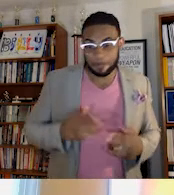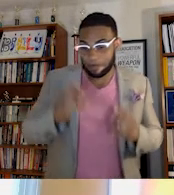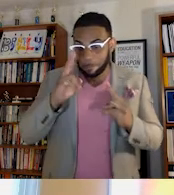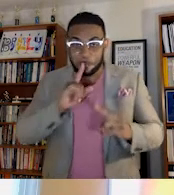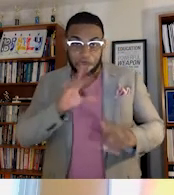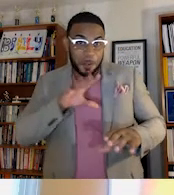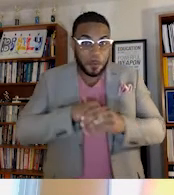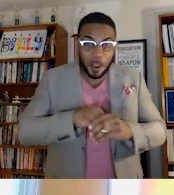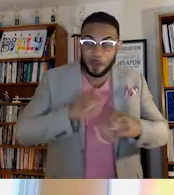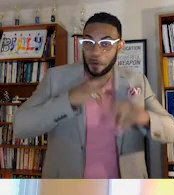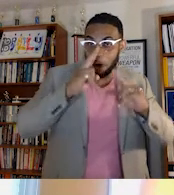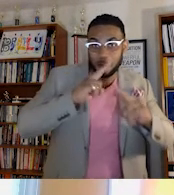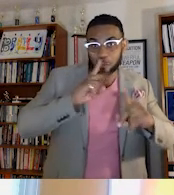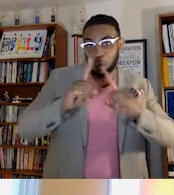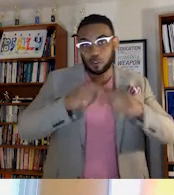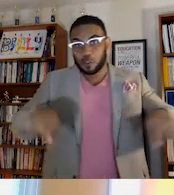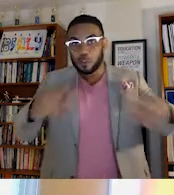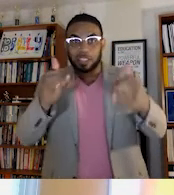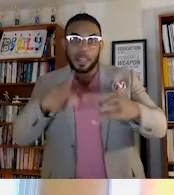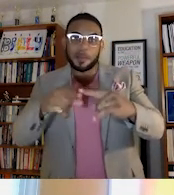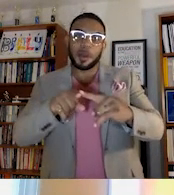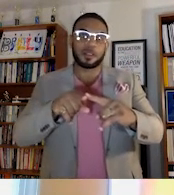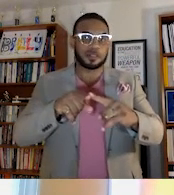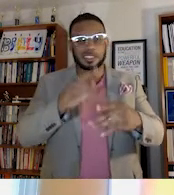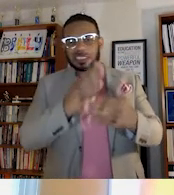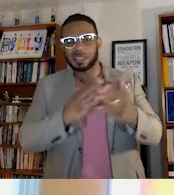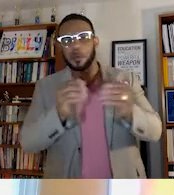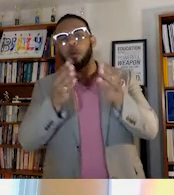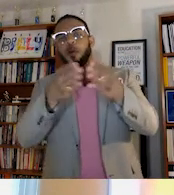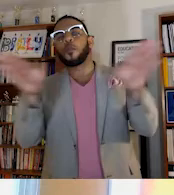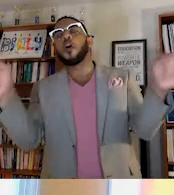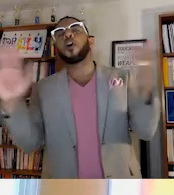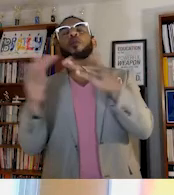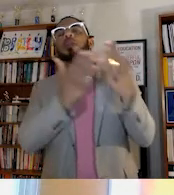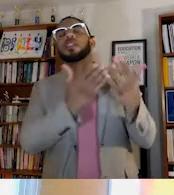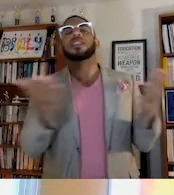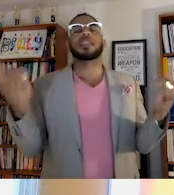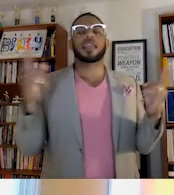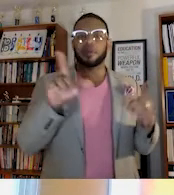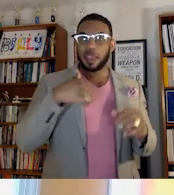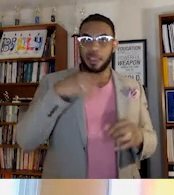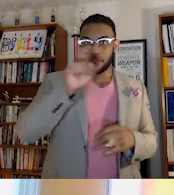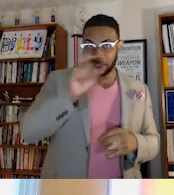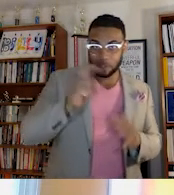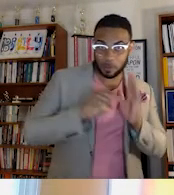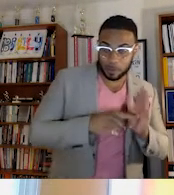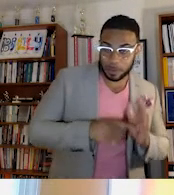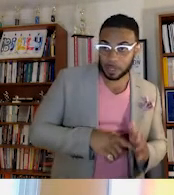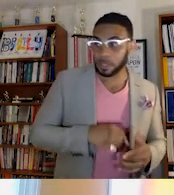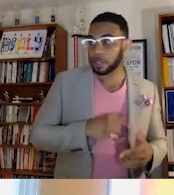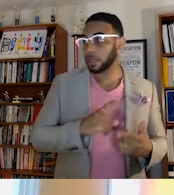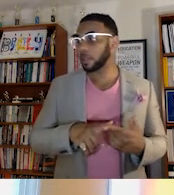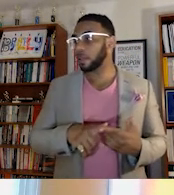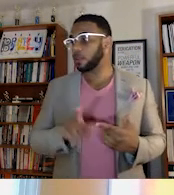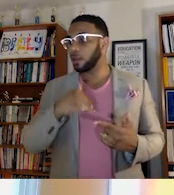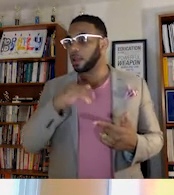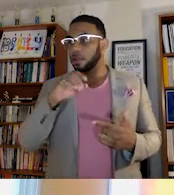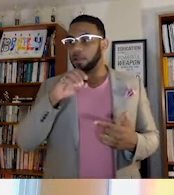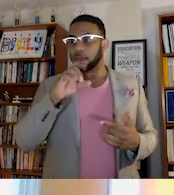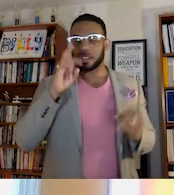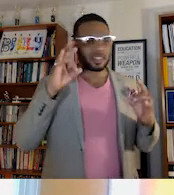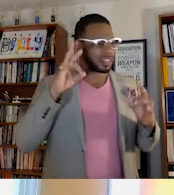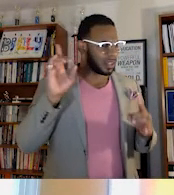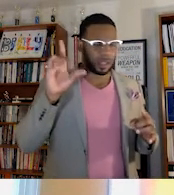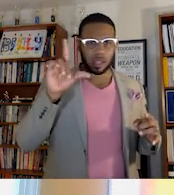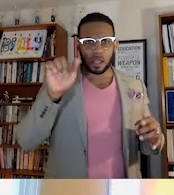honored to be a part, and I'm honored to talk to you all today about just some of the broader community things happening. We've got Texas represented. We've got Seattle.